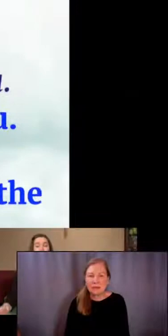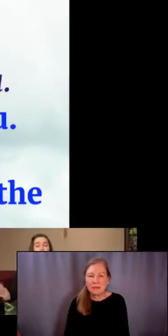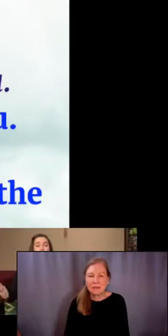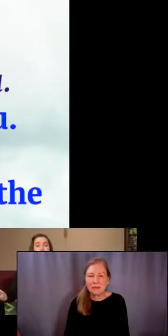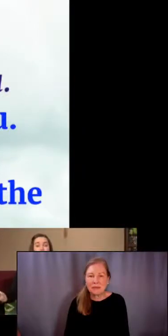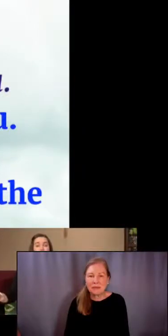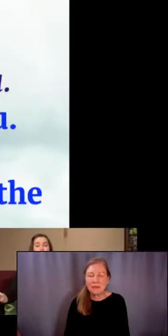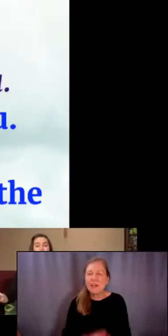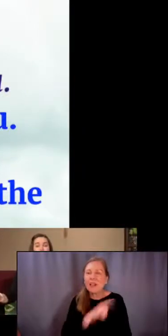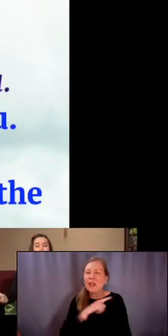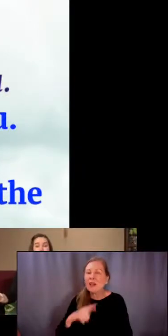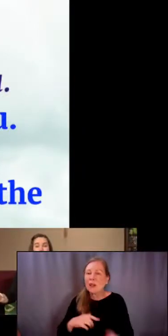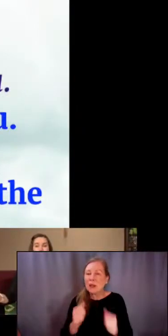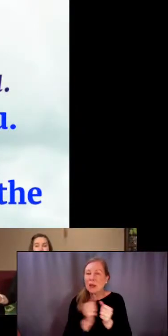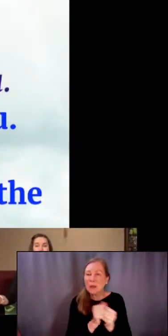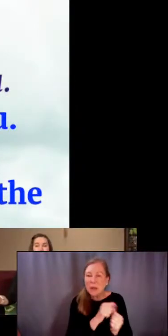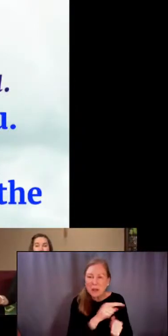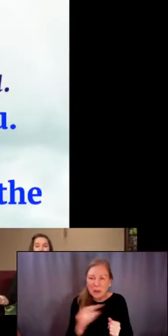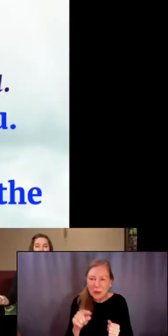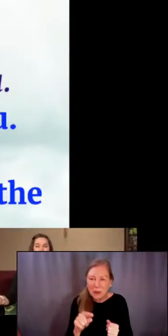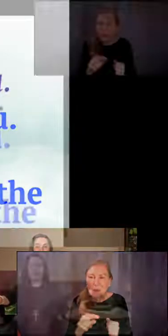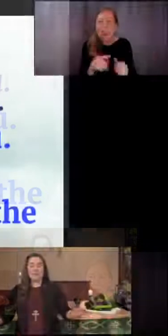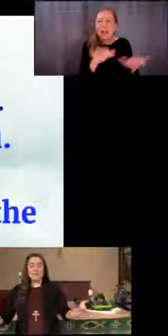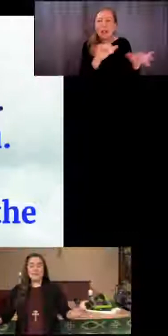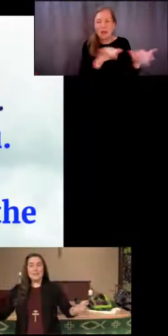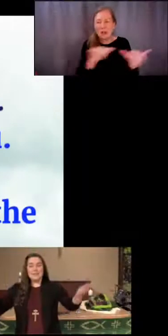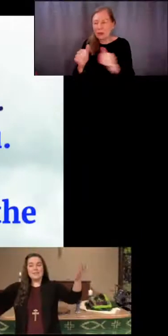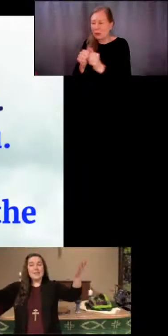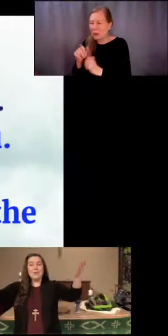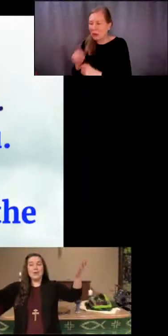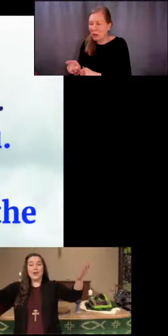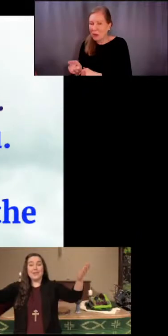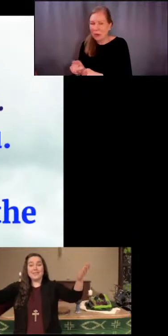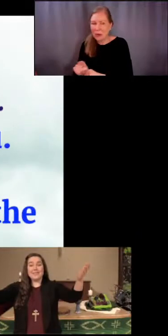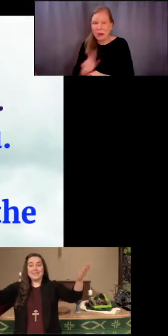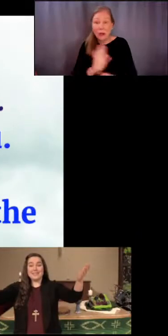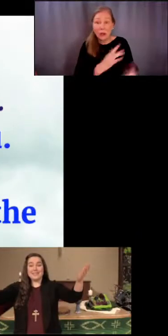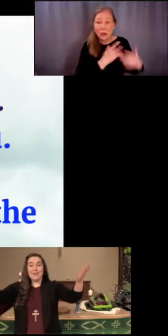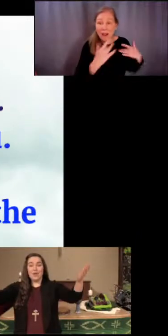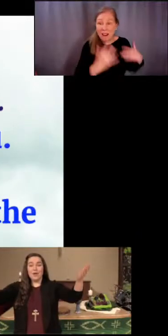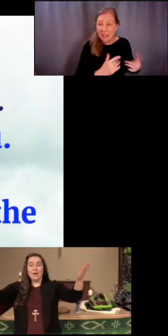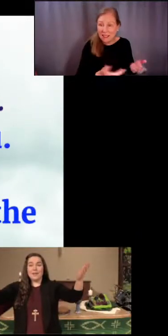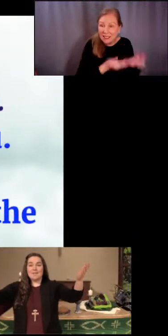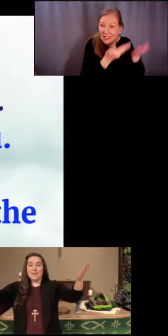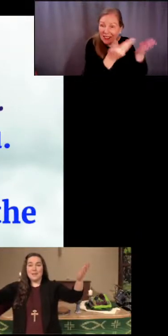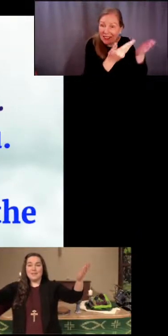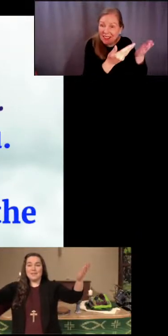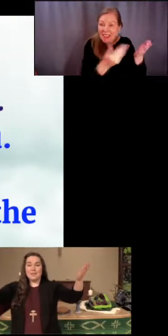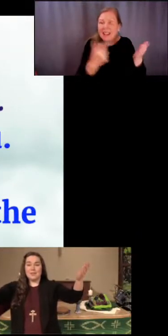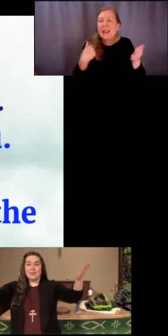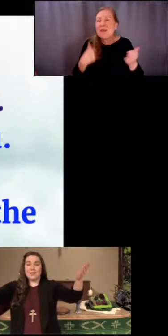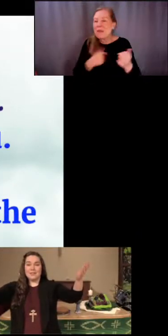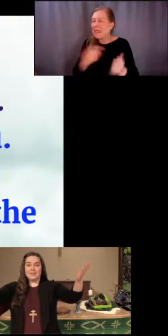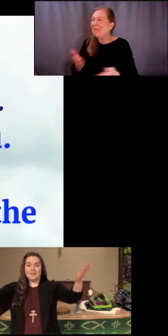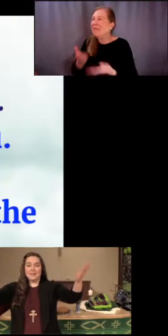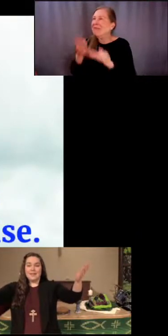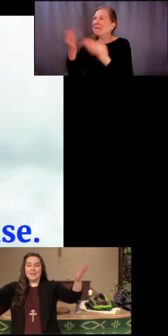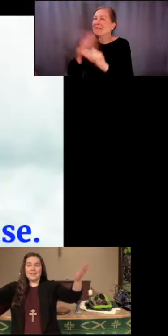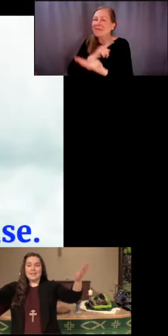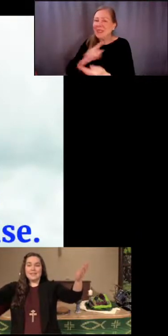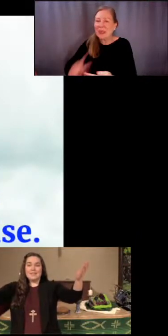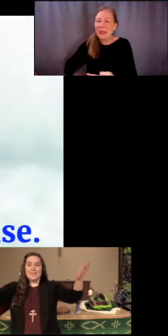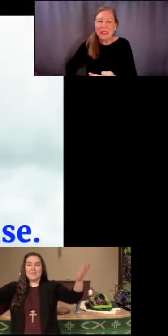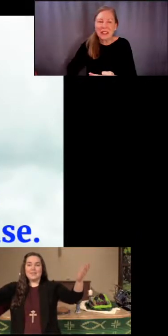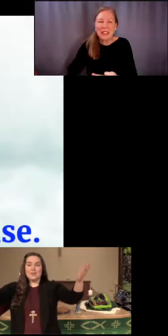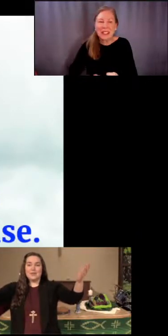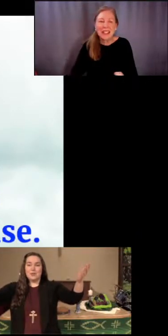The Lord be with you, and also with you. Lift up your hearts. We lift them up to the Lord. Let